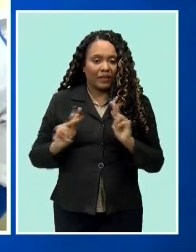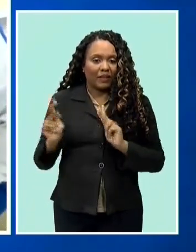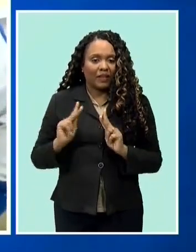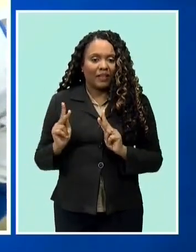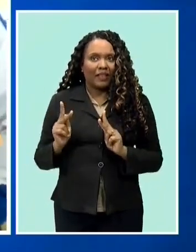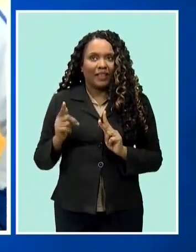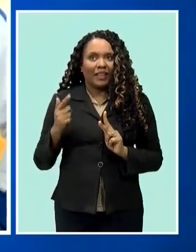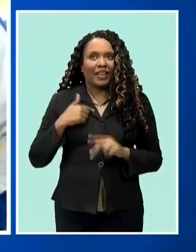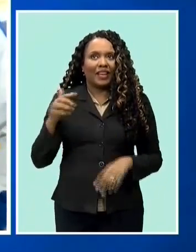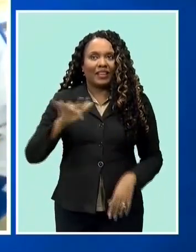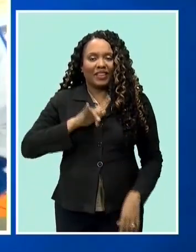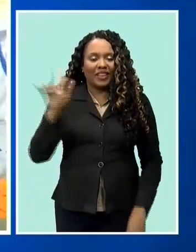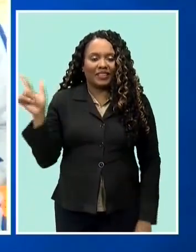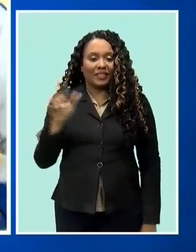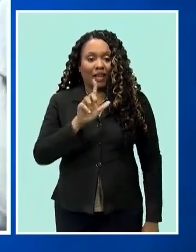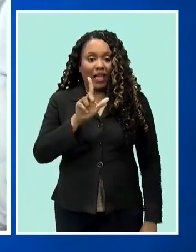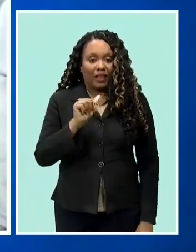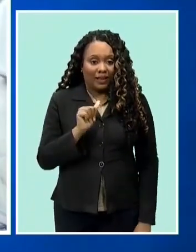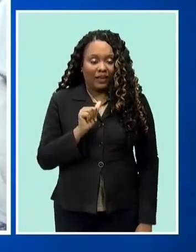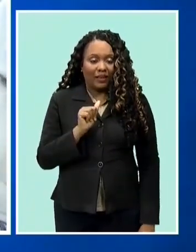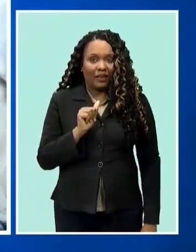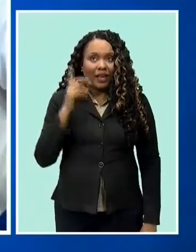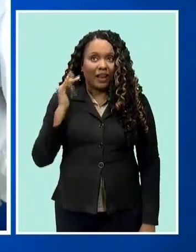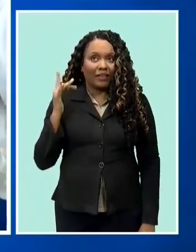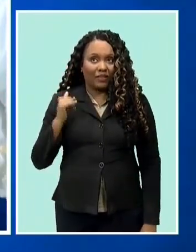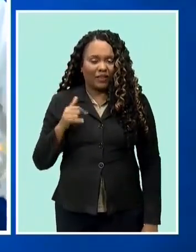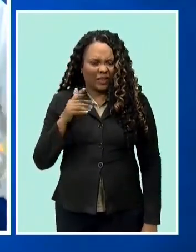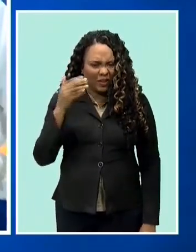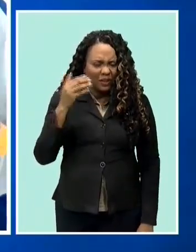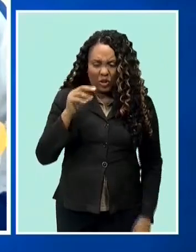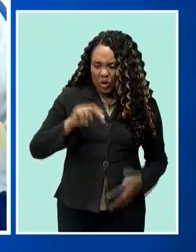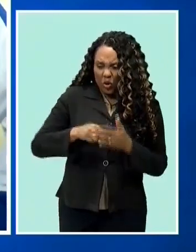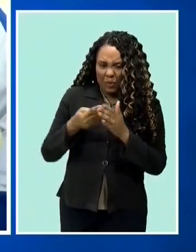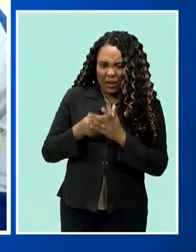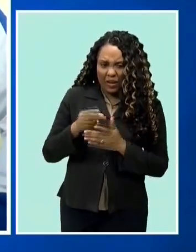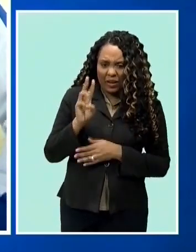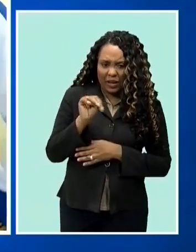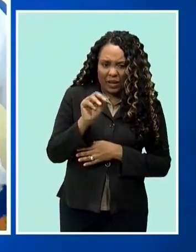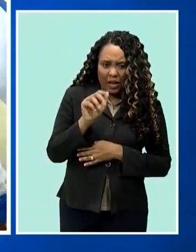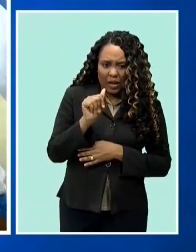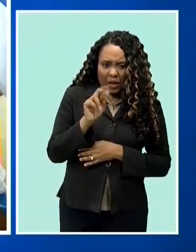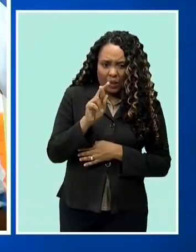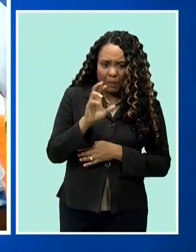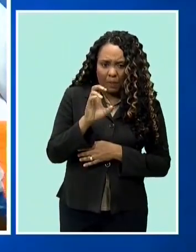Los Angeles. And this is the Popular Marcia Weeks we're talking about? Yeah. What was qualifying like?